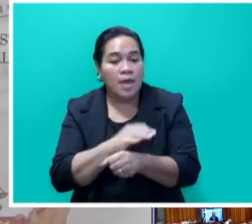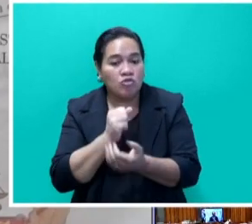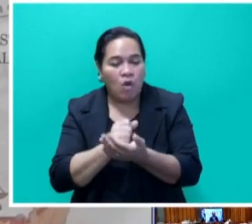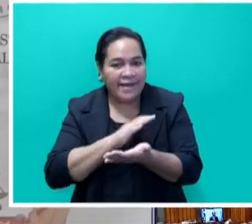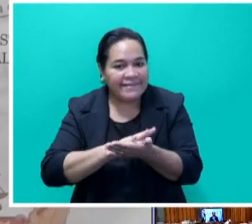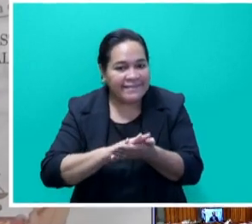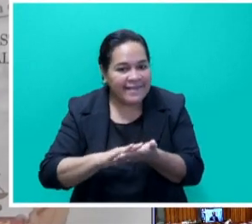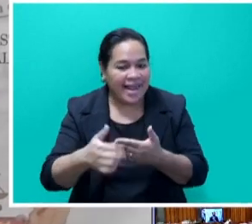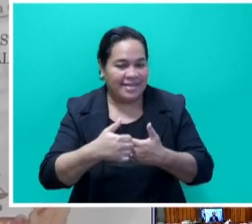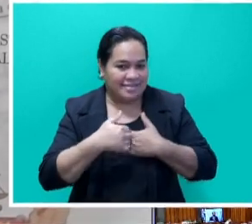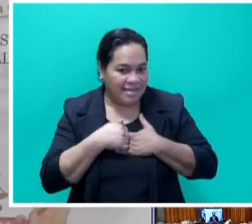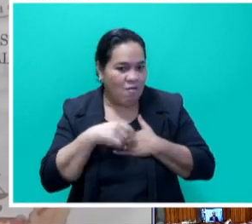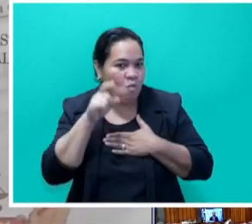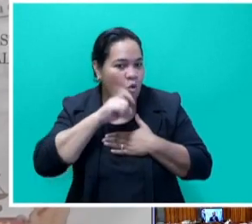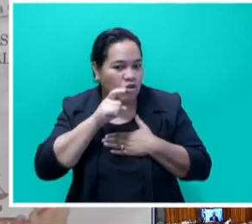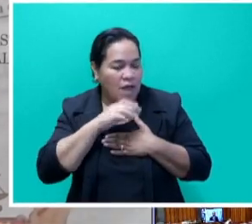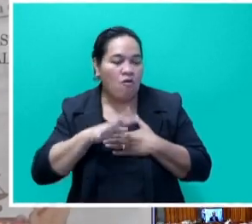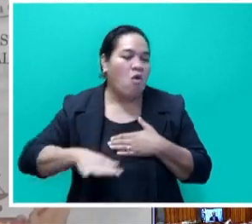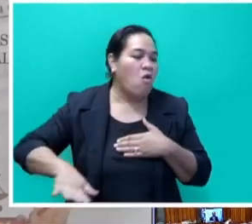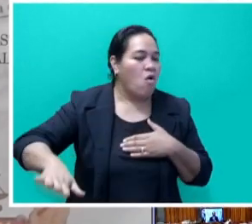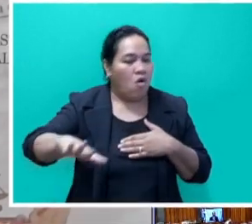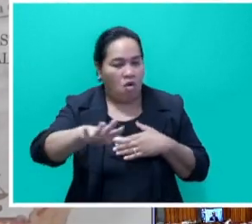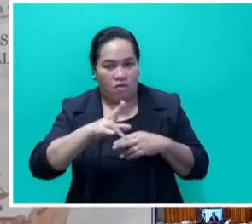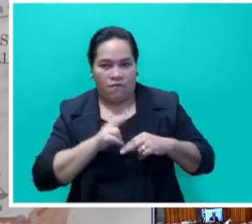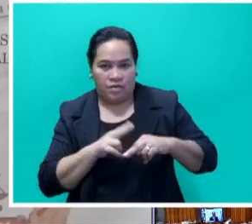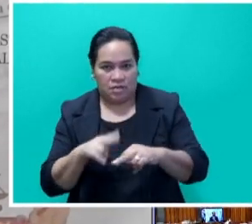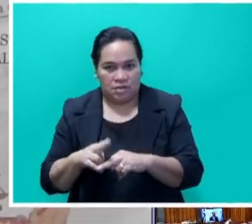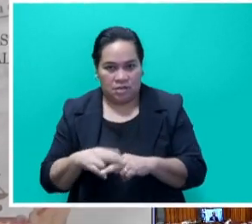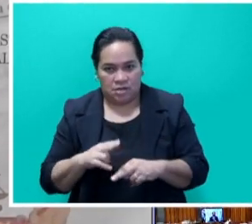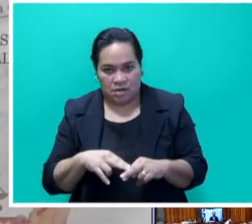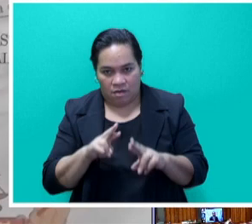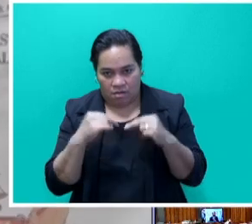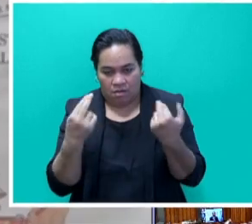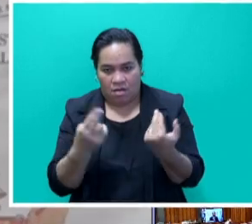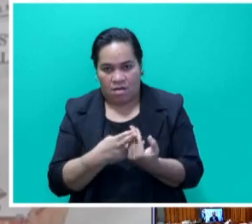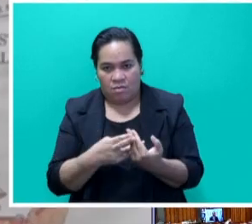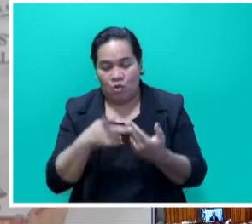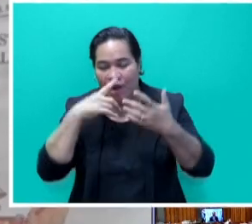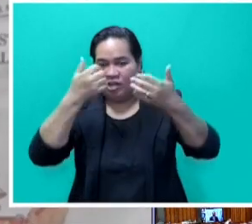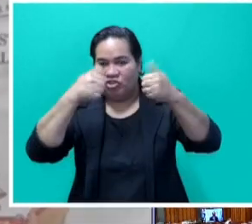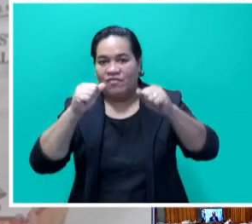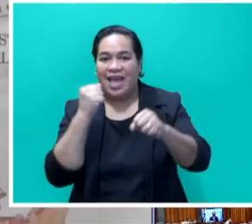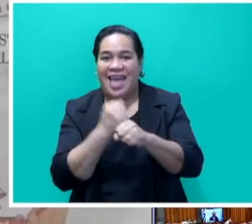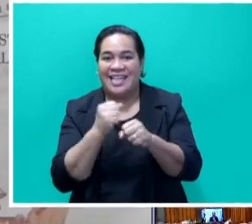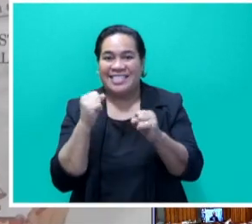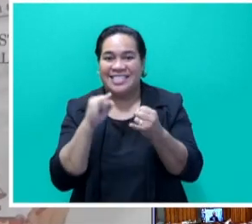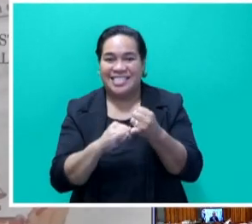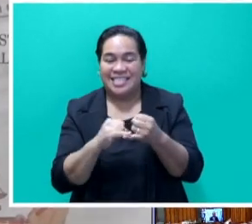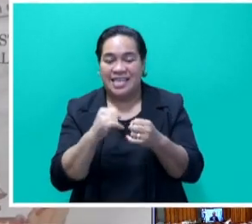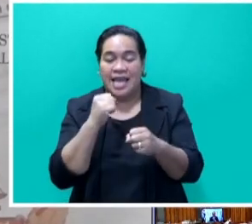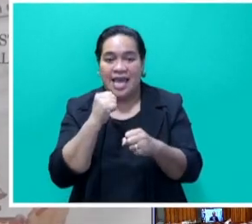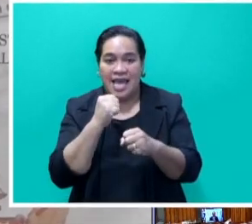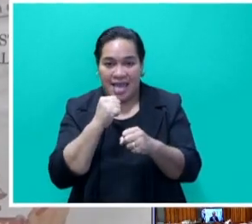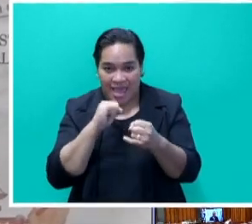water by every Fijian household, as well as contributing to the achievement of SDG 6. Our meteorological services has